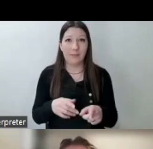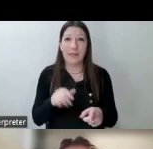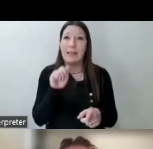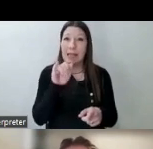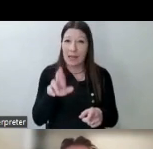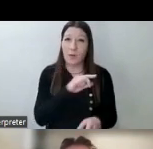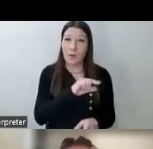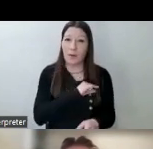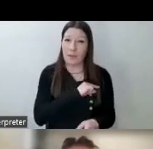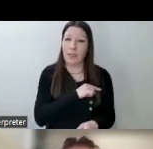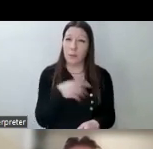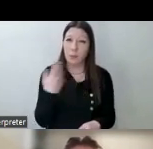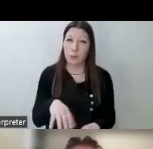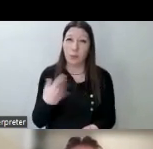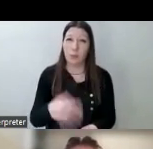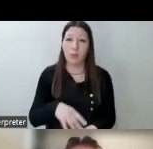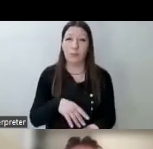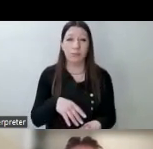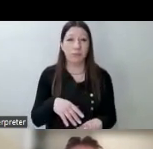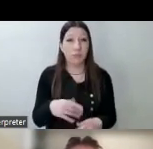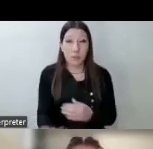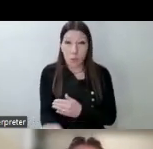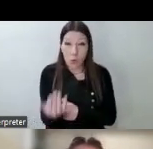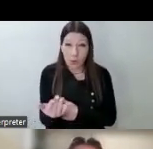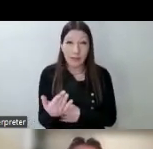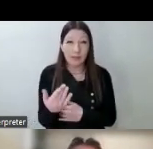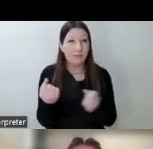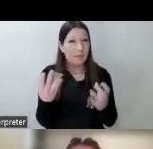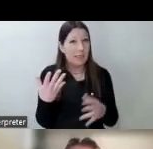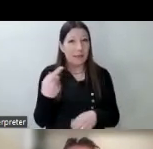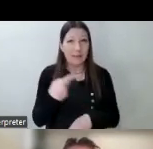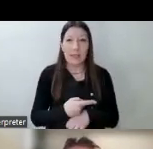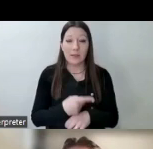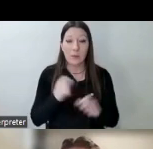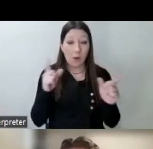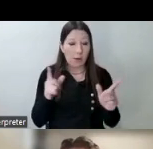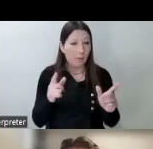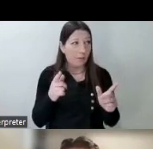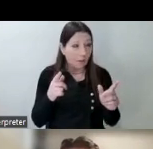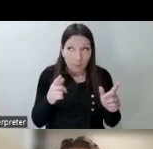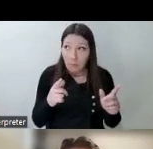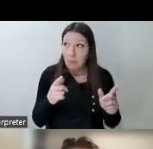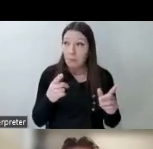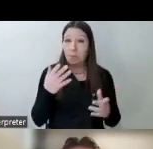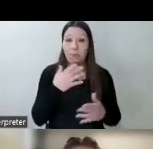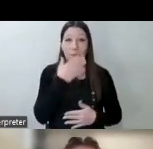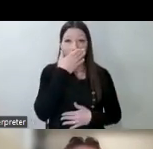several occasions, we would wake up in the morning to the smell of intense smoke, and it became very difficult to spend any time